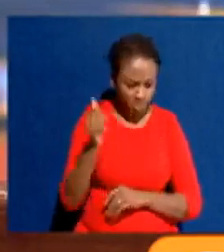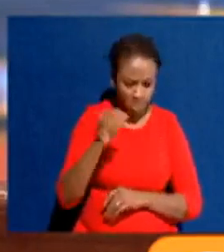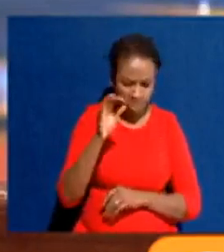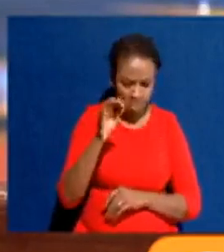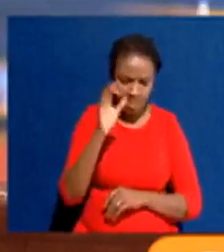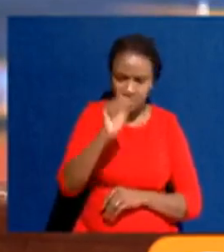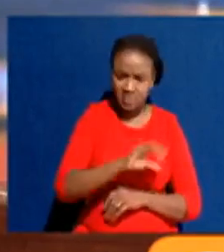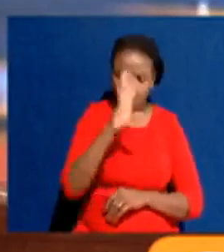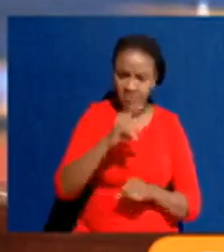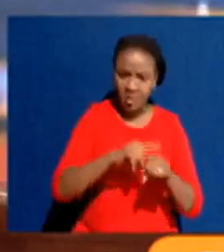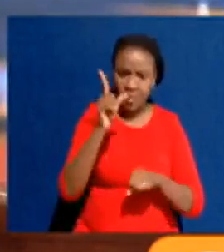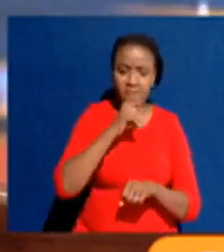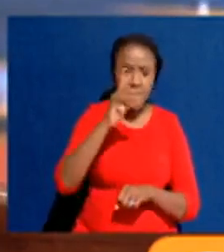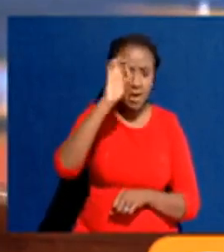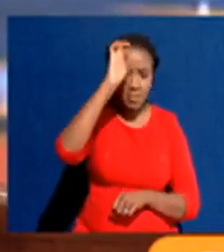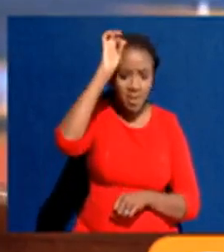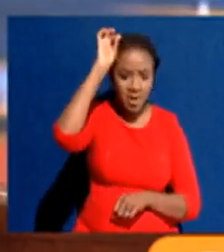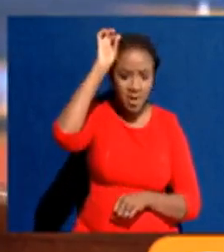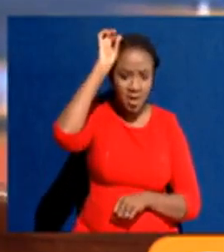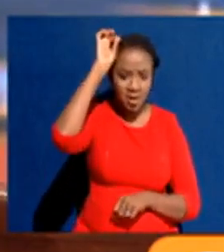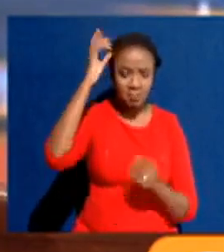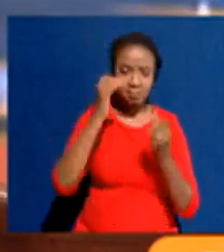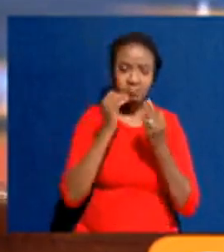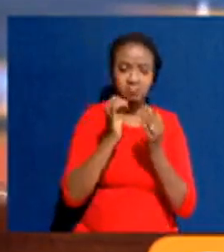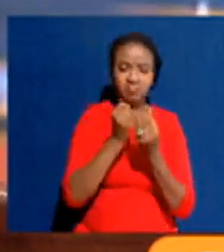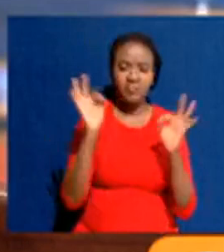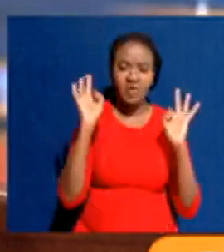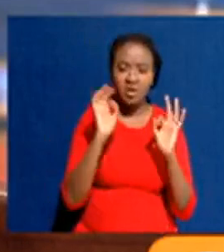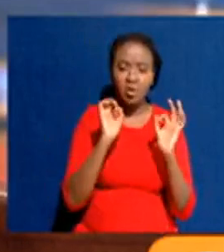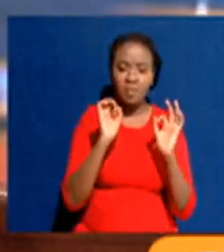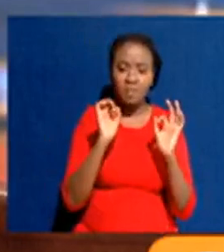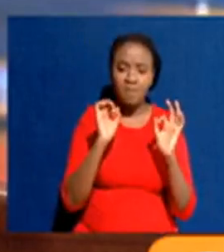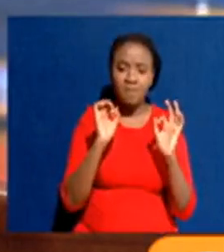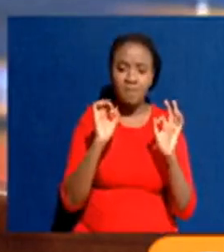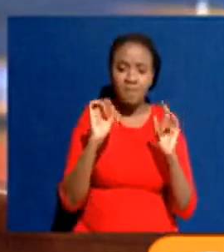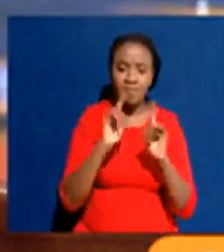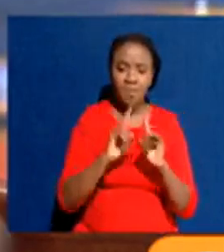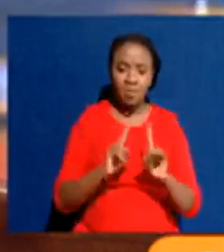Mandela was released and there was now,